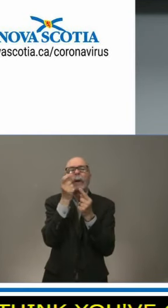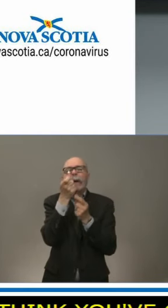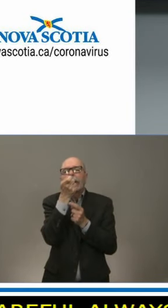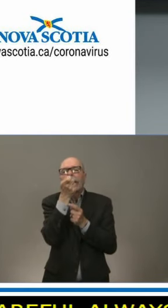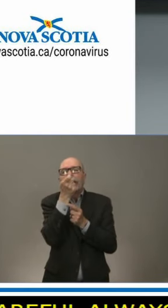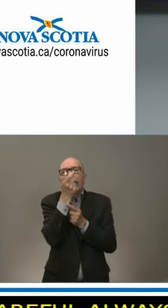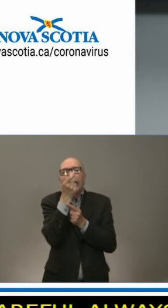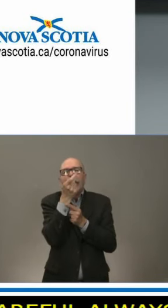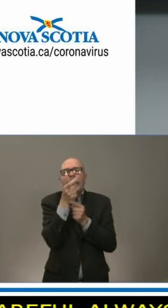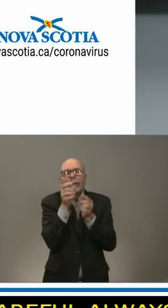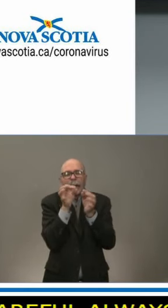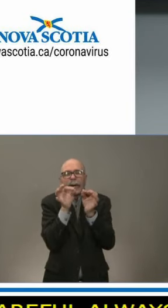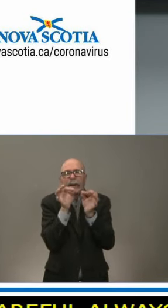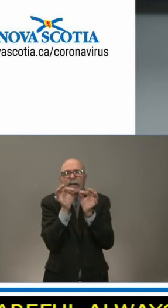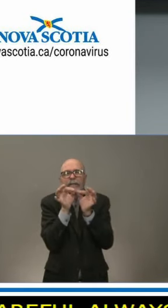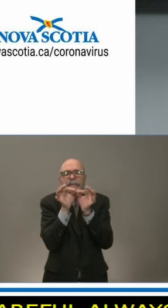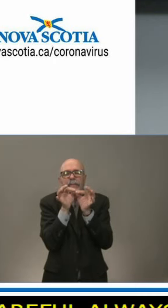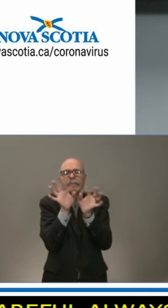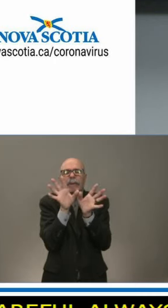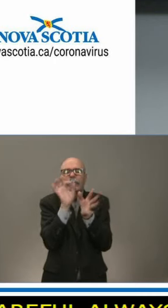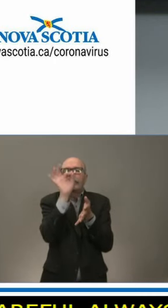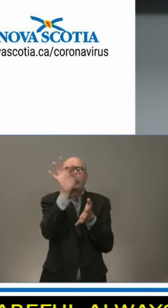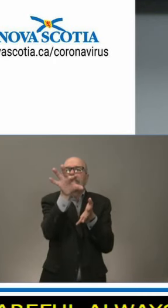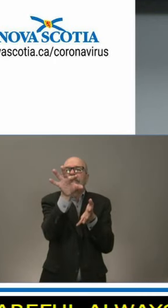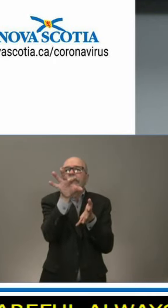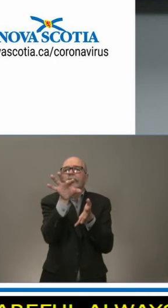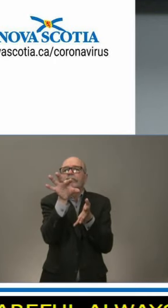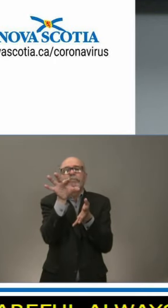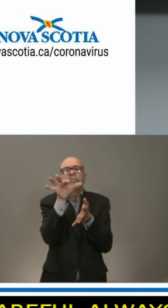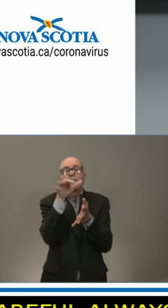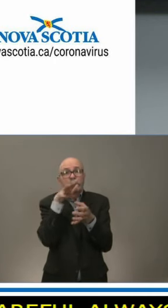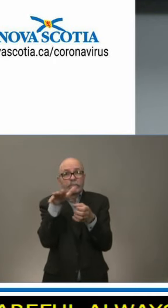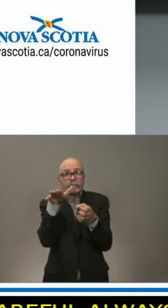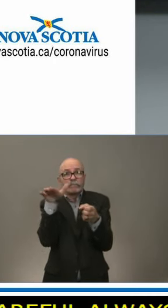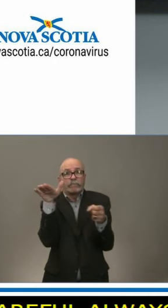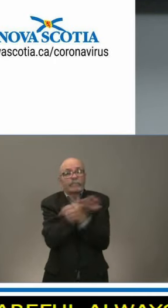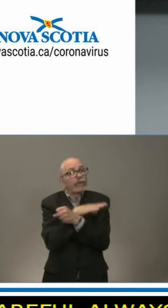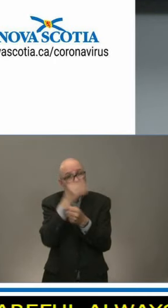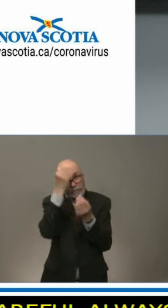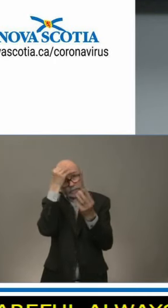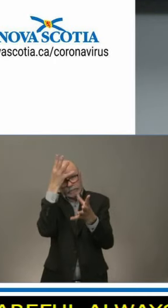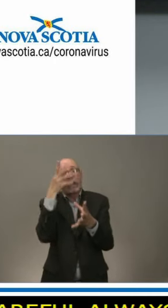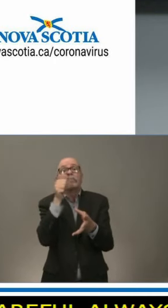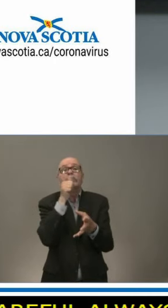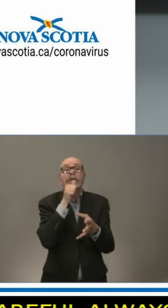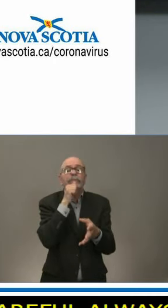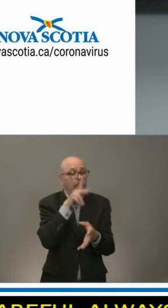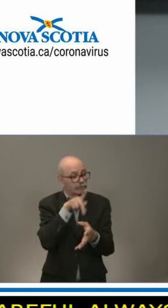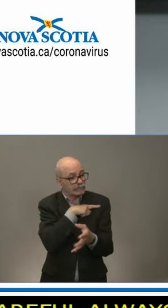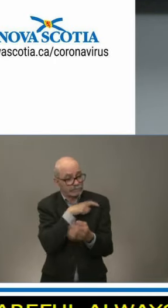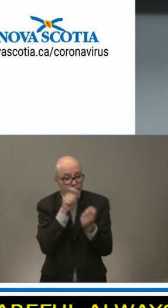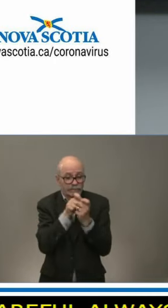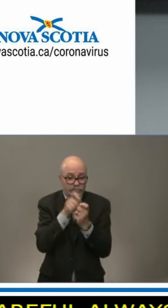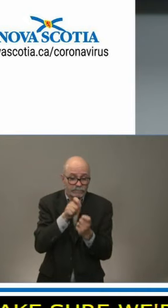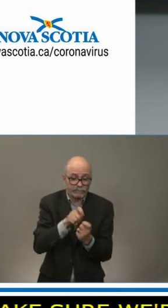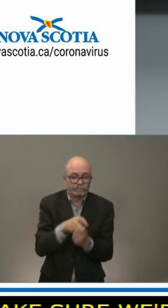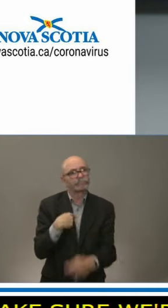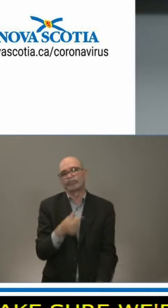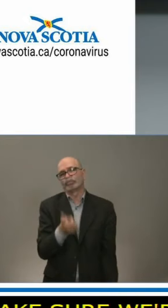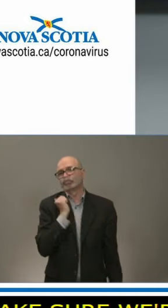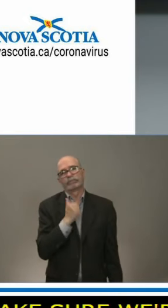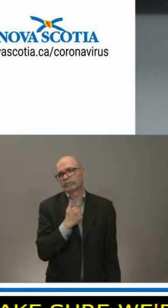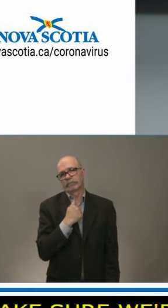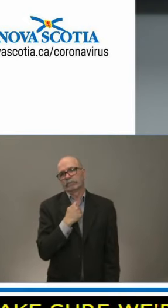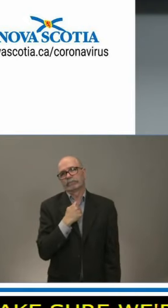the private information of any individual or any other family. And I think the media needs to understand if